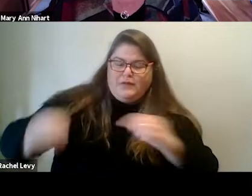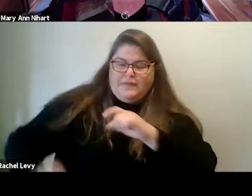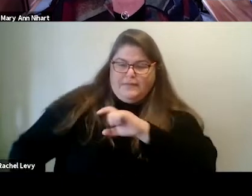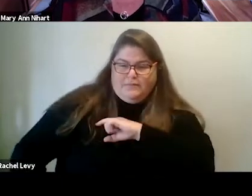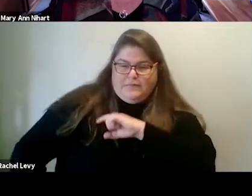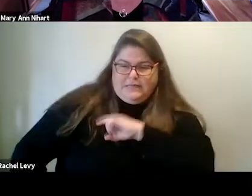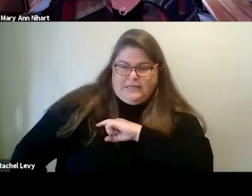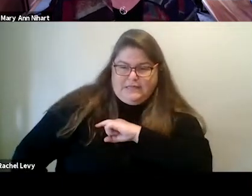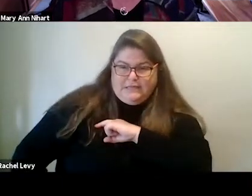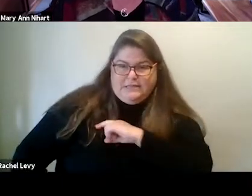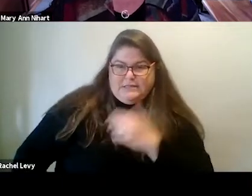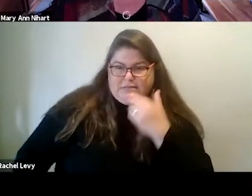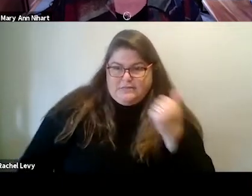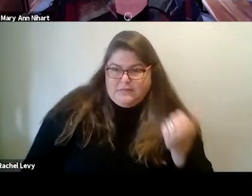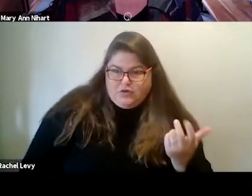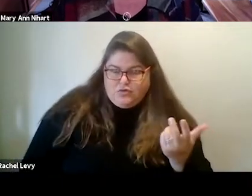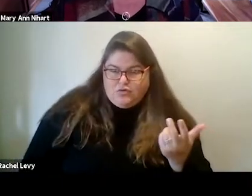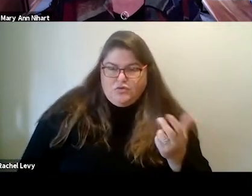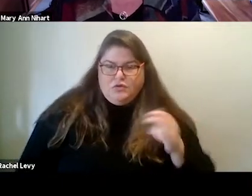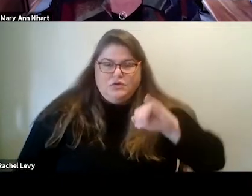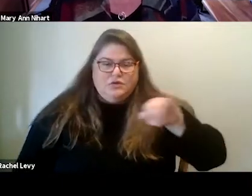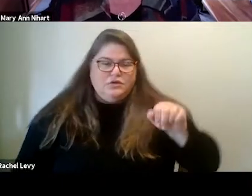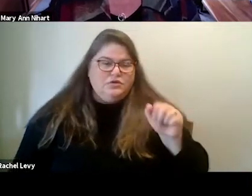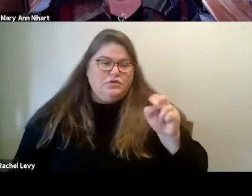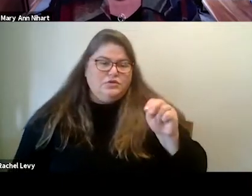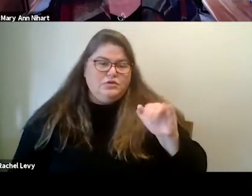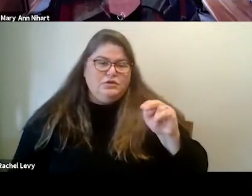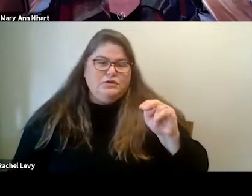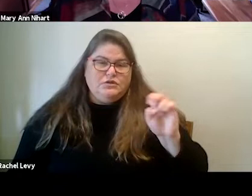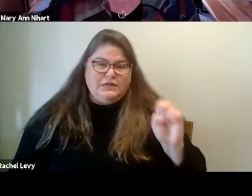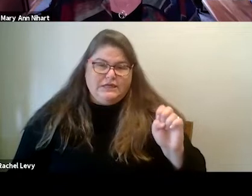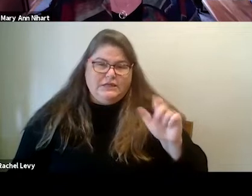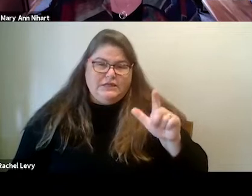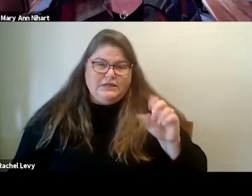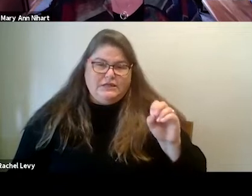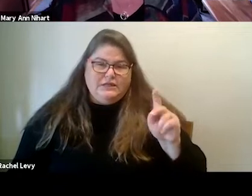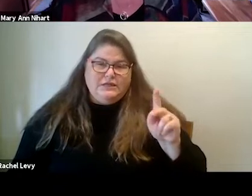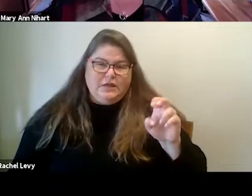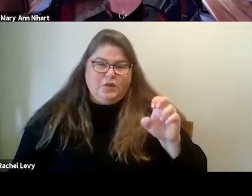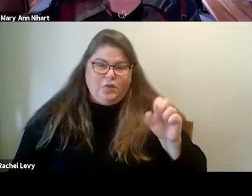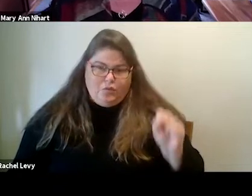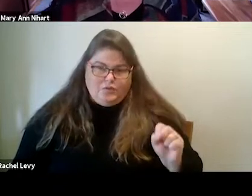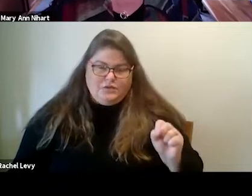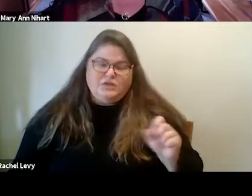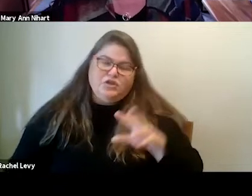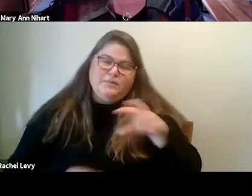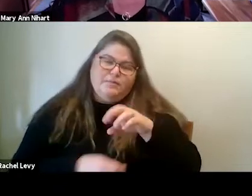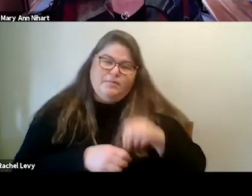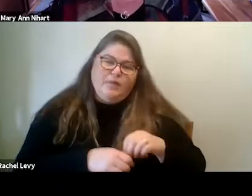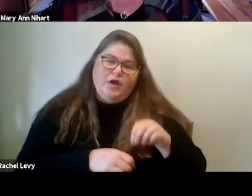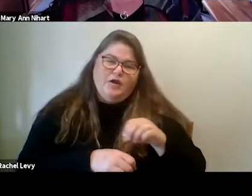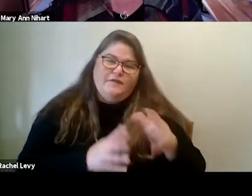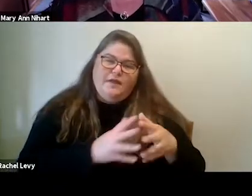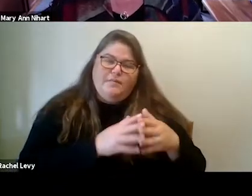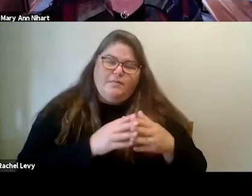Janine Lokes, who is also part of the American Psychiatric Nurses Association, and in California has worked